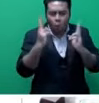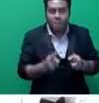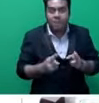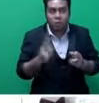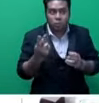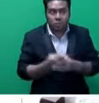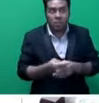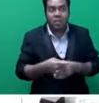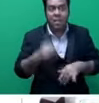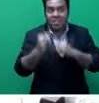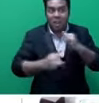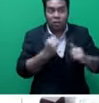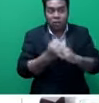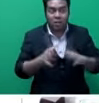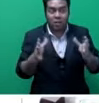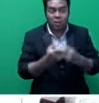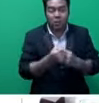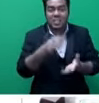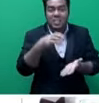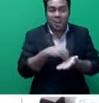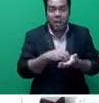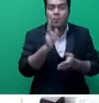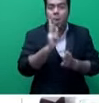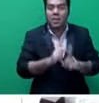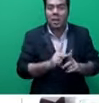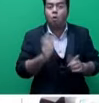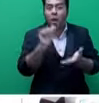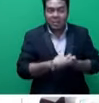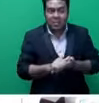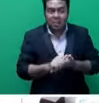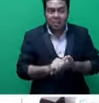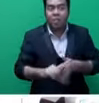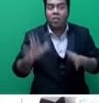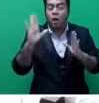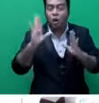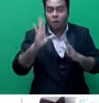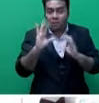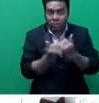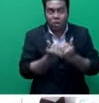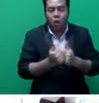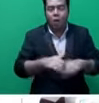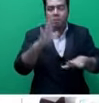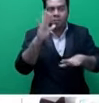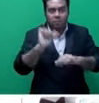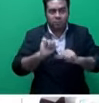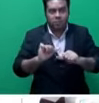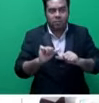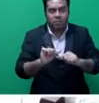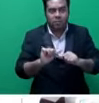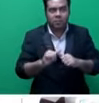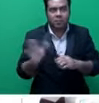Treatment, International Covenant on Civil and Political Rights, Convention for Protection of All Persons from Enforced